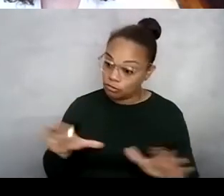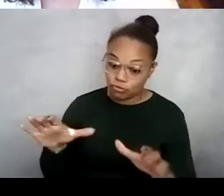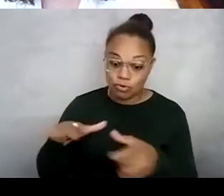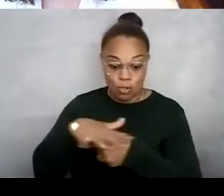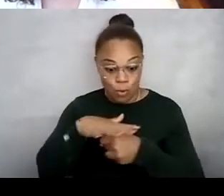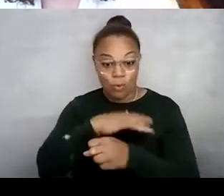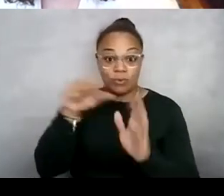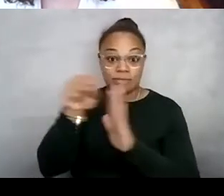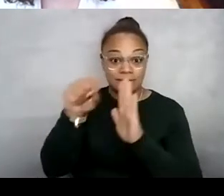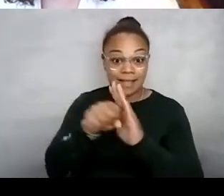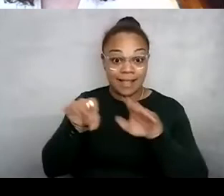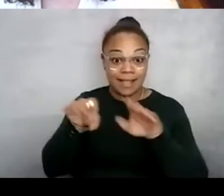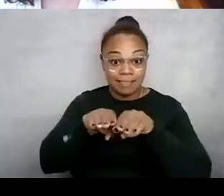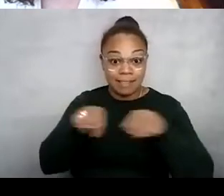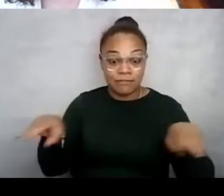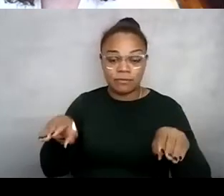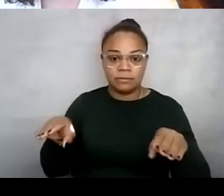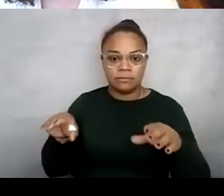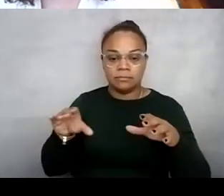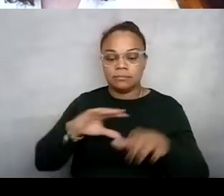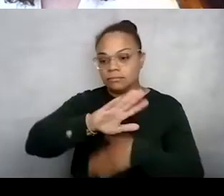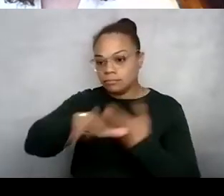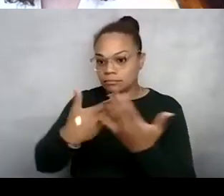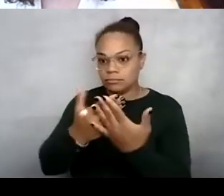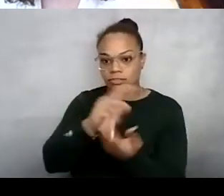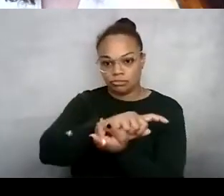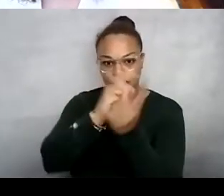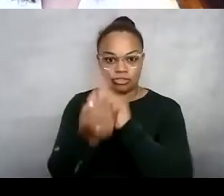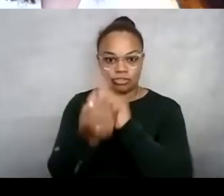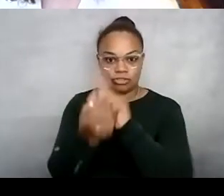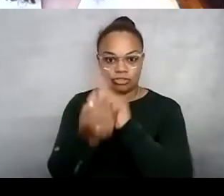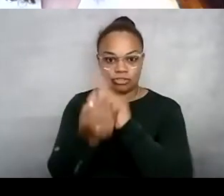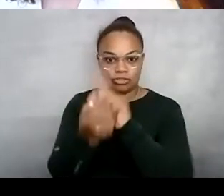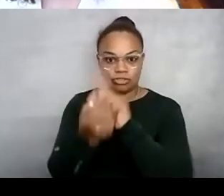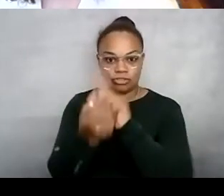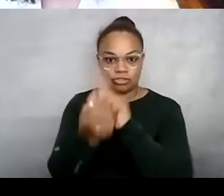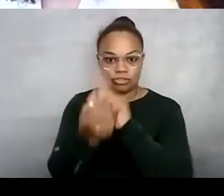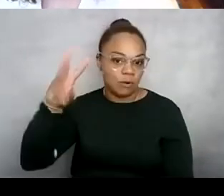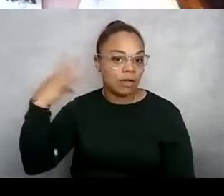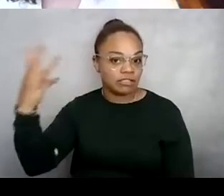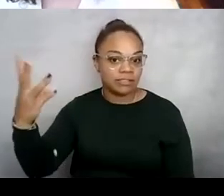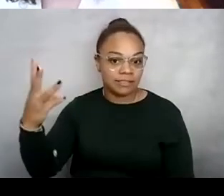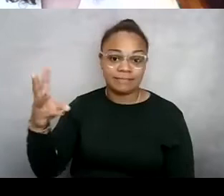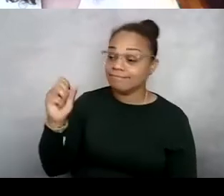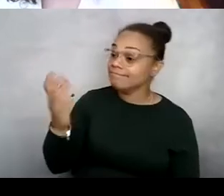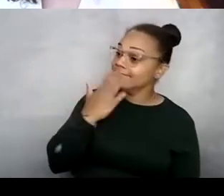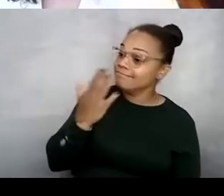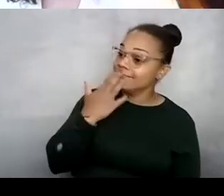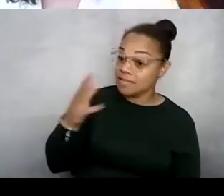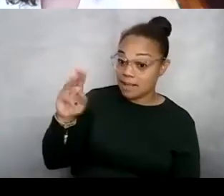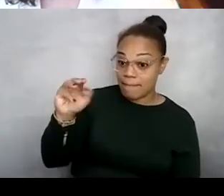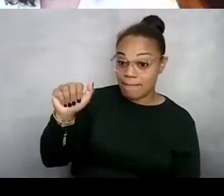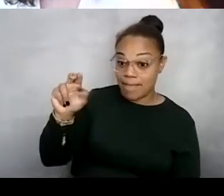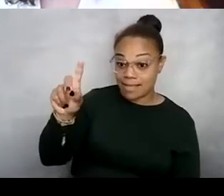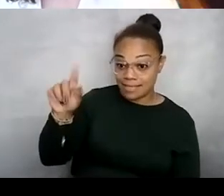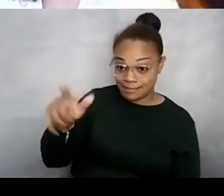cumulatively shifts the culture and makes things possible in Washington. Mm-hmm. Thank you. Mandy, you had your hand up.